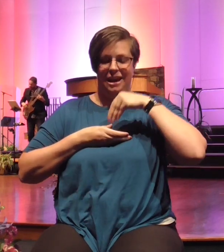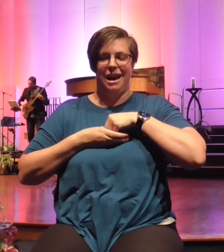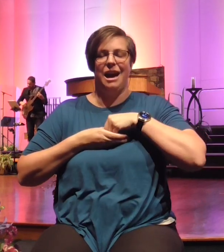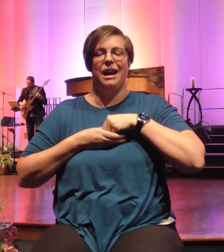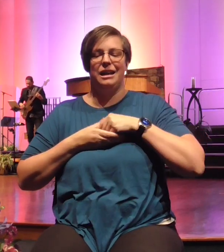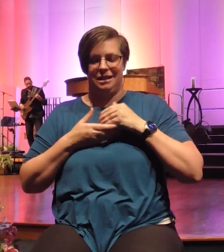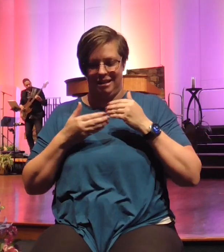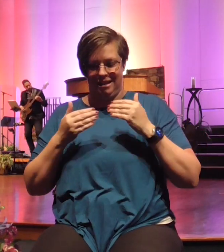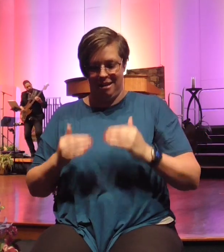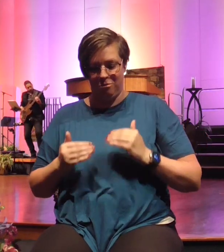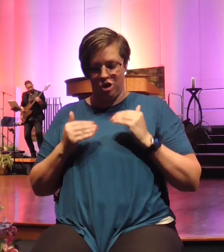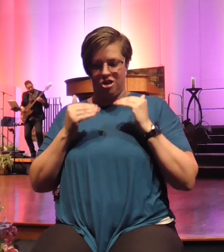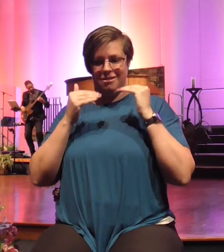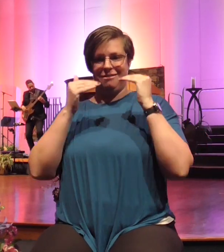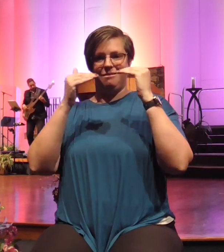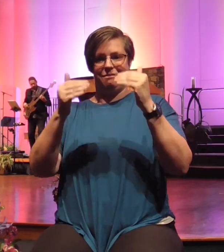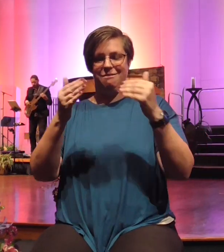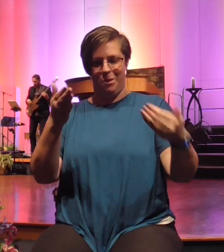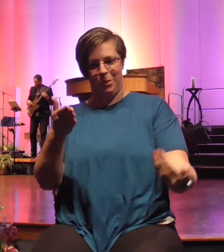a new